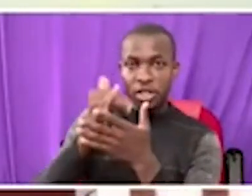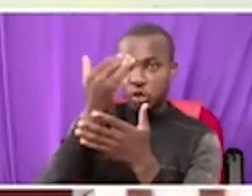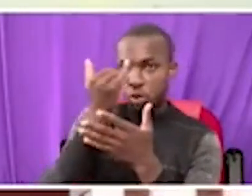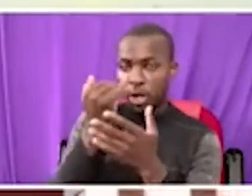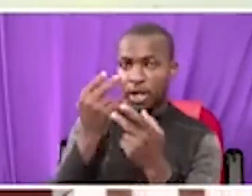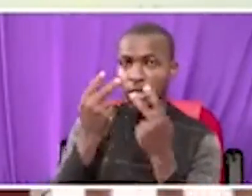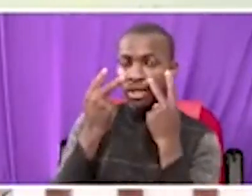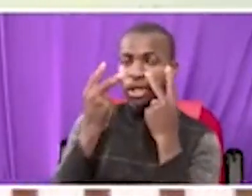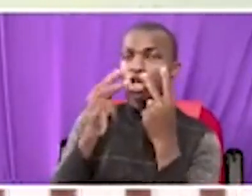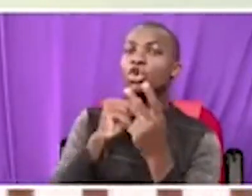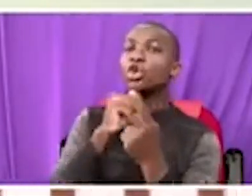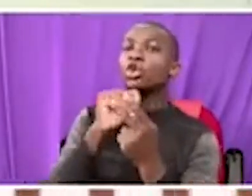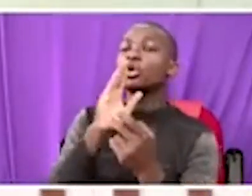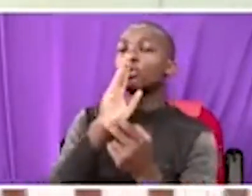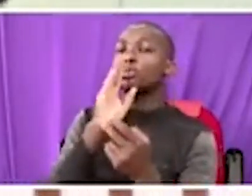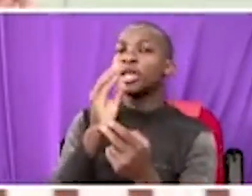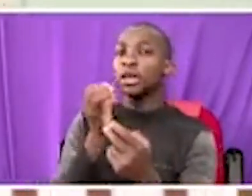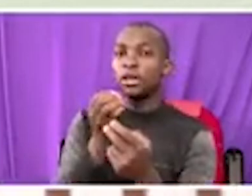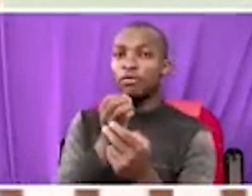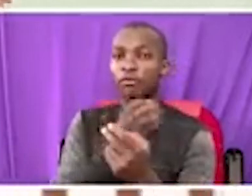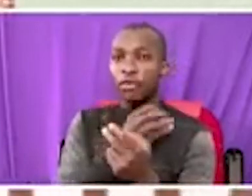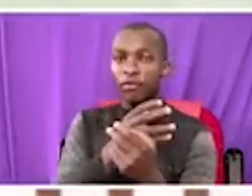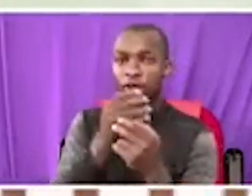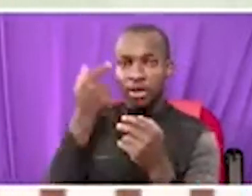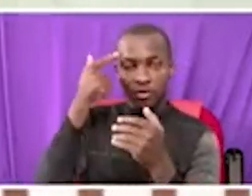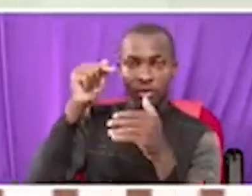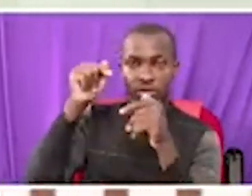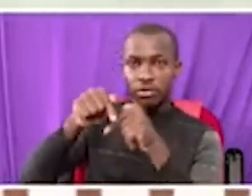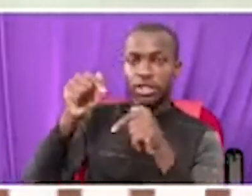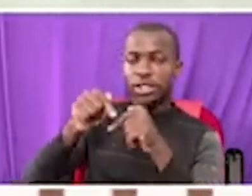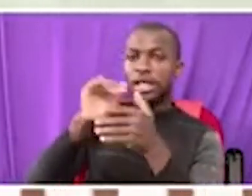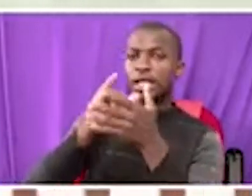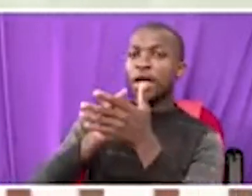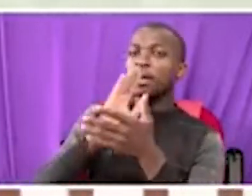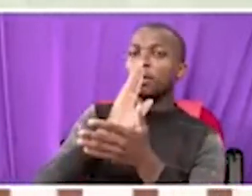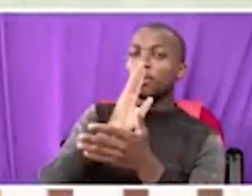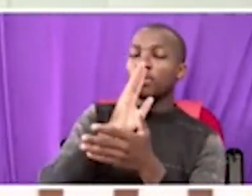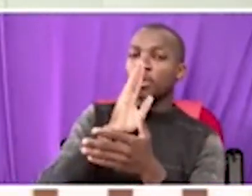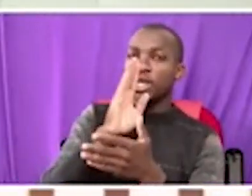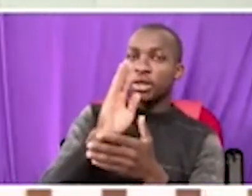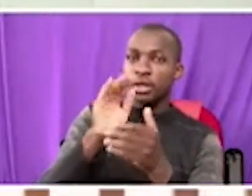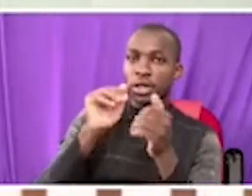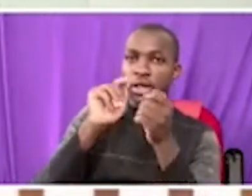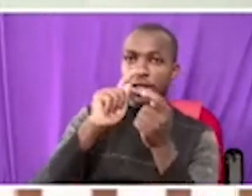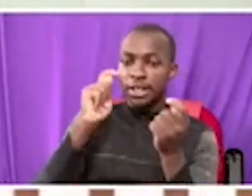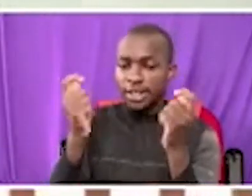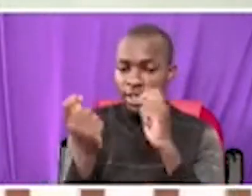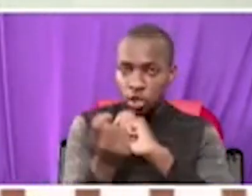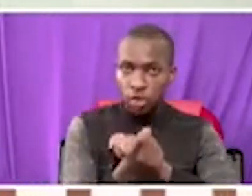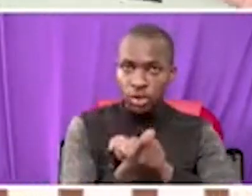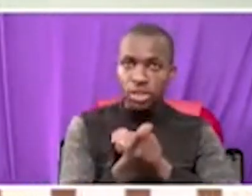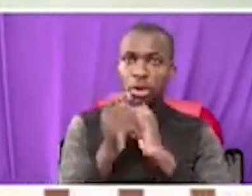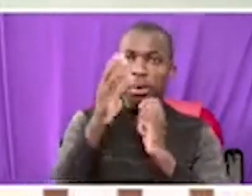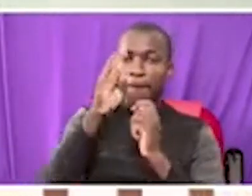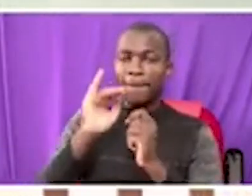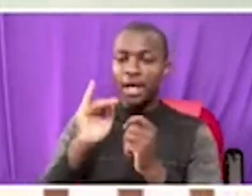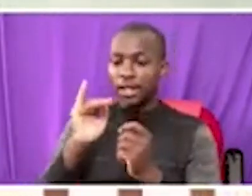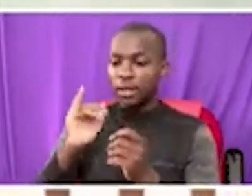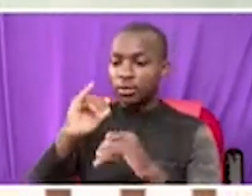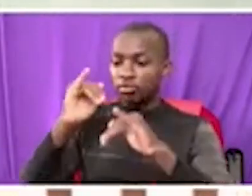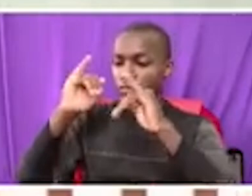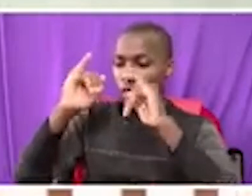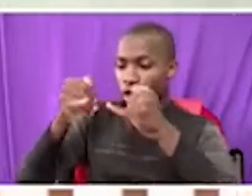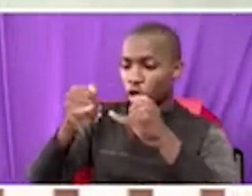says, do not be conformed any longer to these patterns of this world, but be ye transformed by the renewing